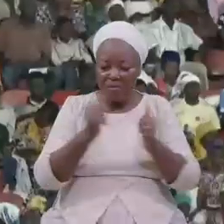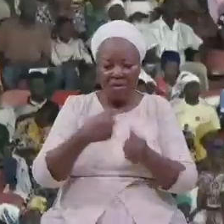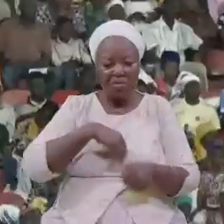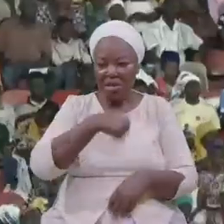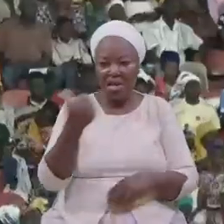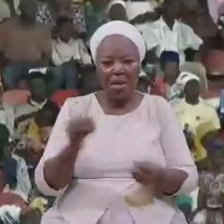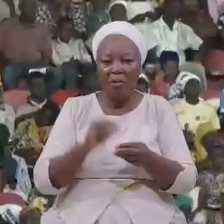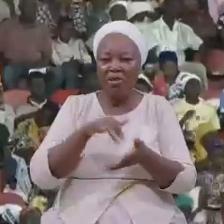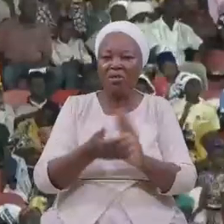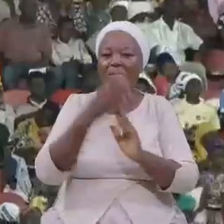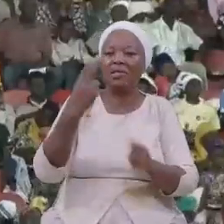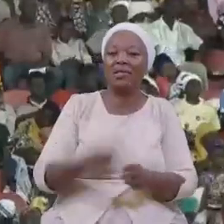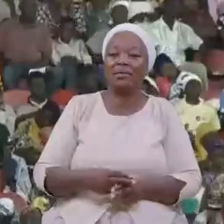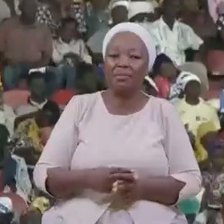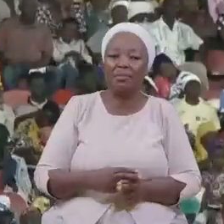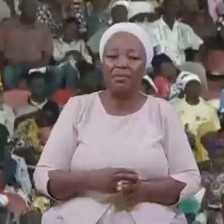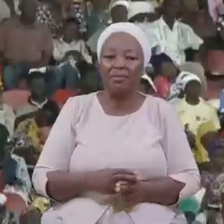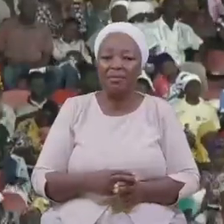anymore.